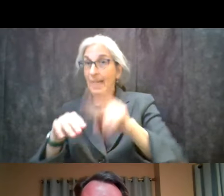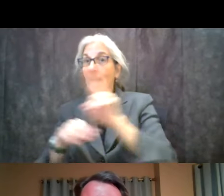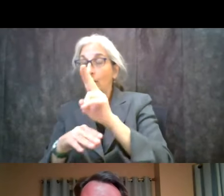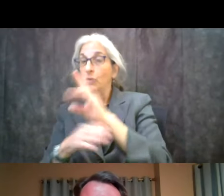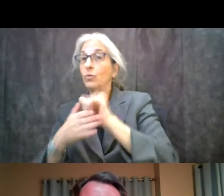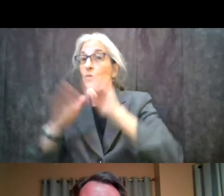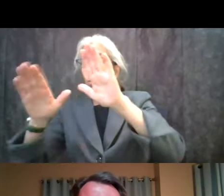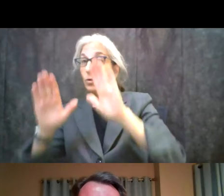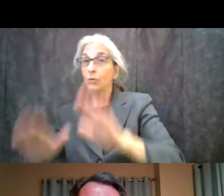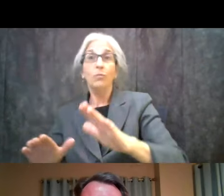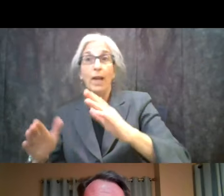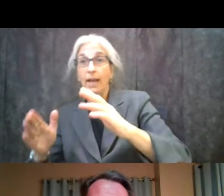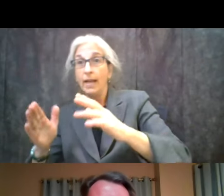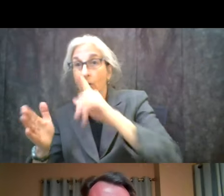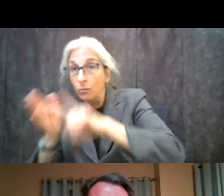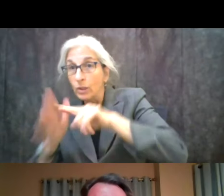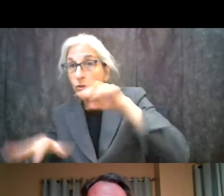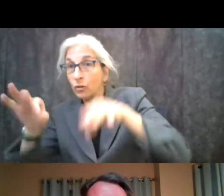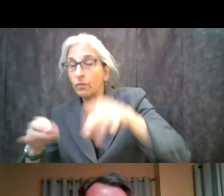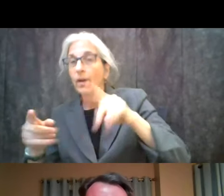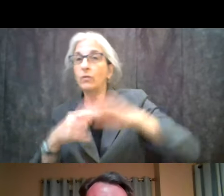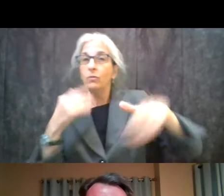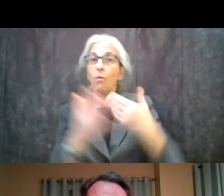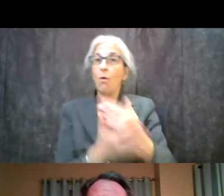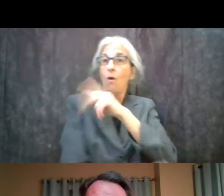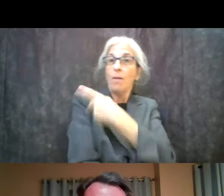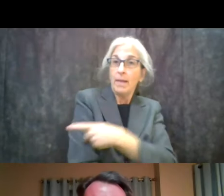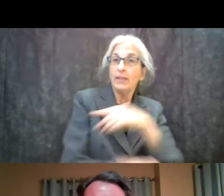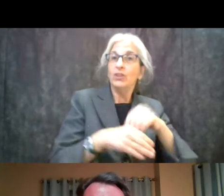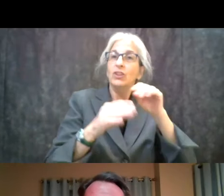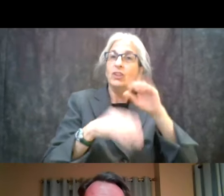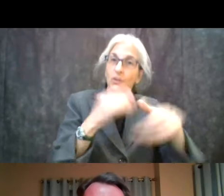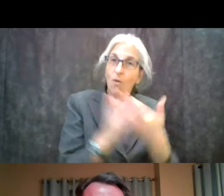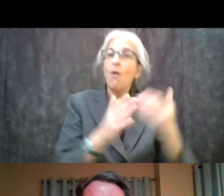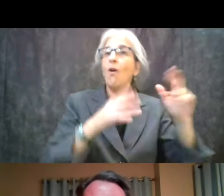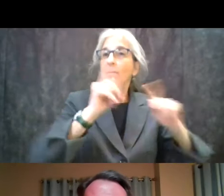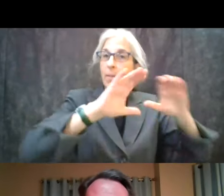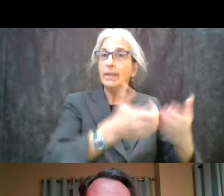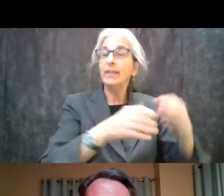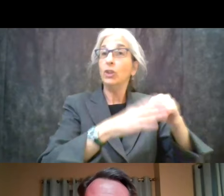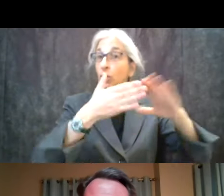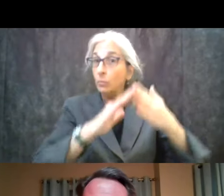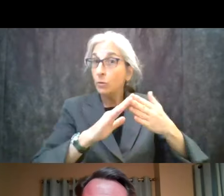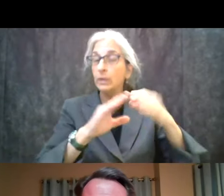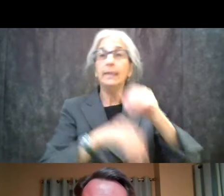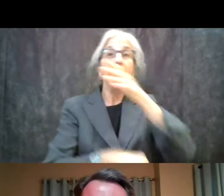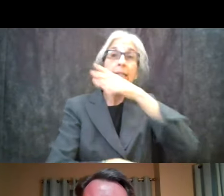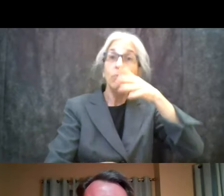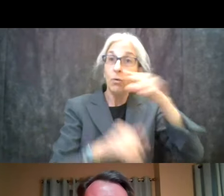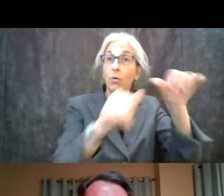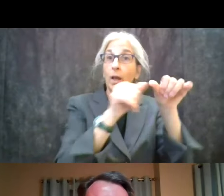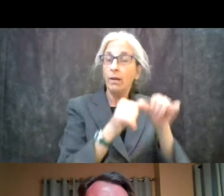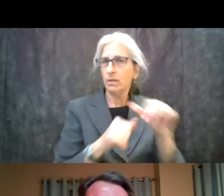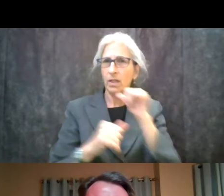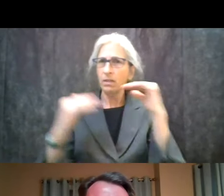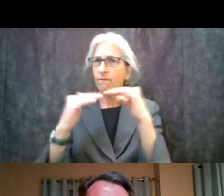those same discoveries and advances to all patients in all populations in the community setting, in the rural setting, that's not fair. So we